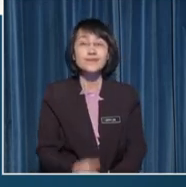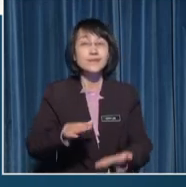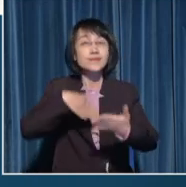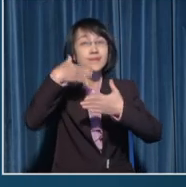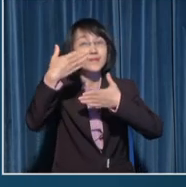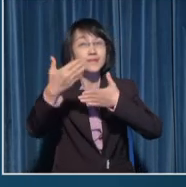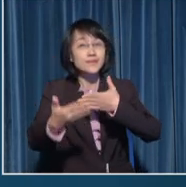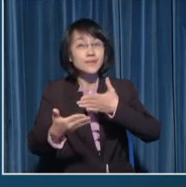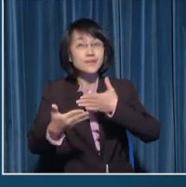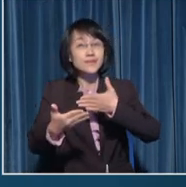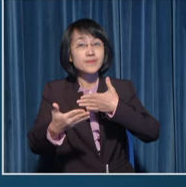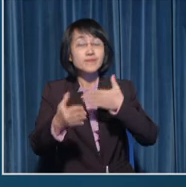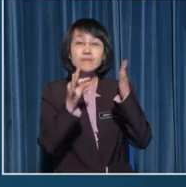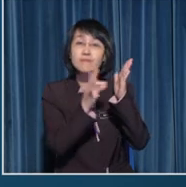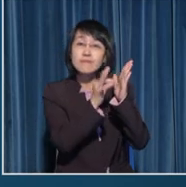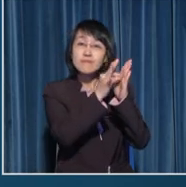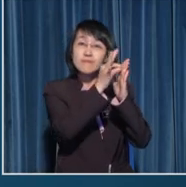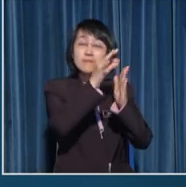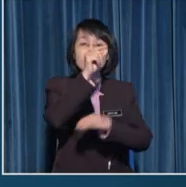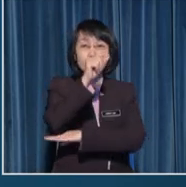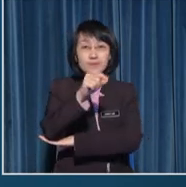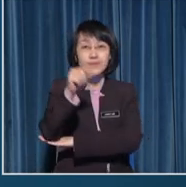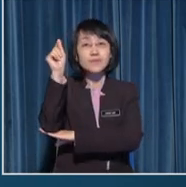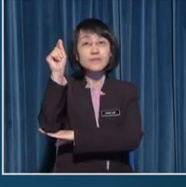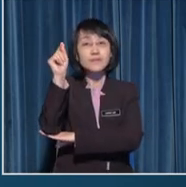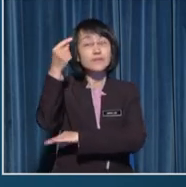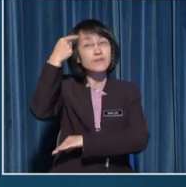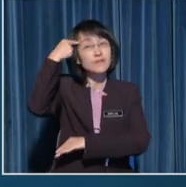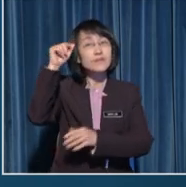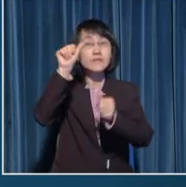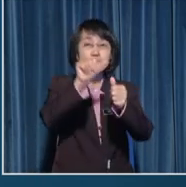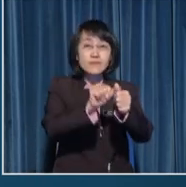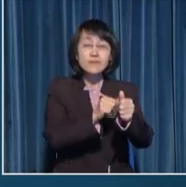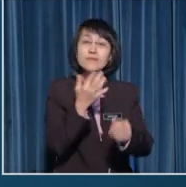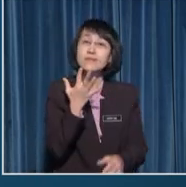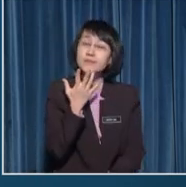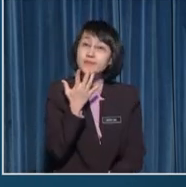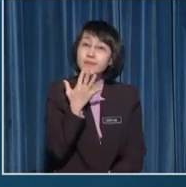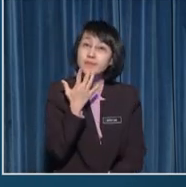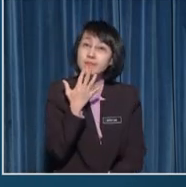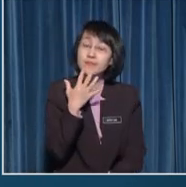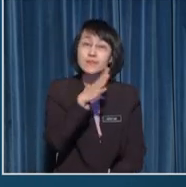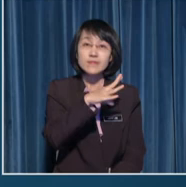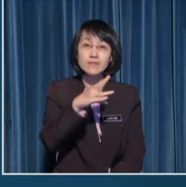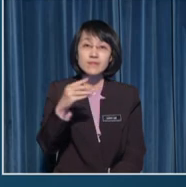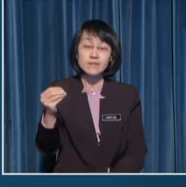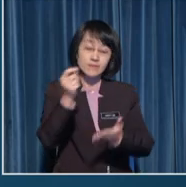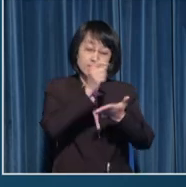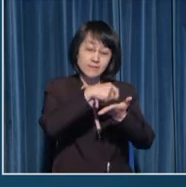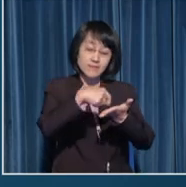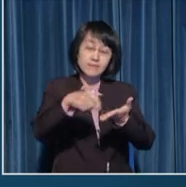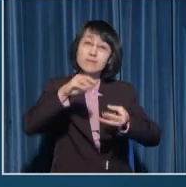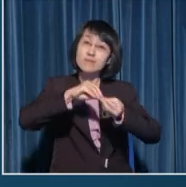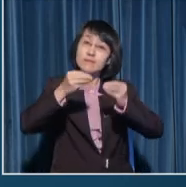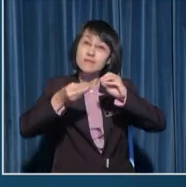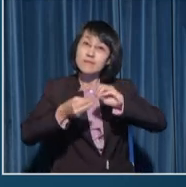Next, you count the ticks for each color and write the number